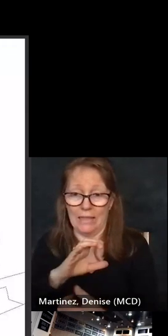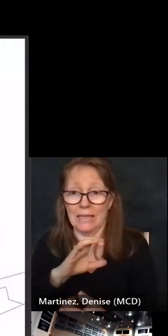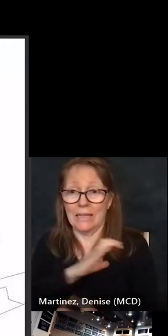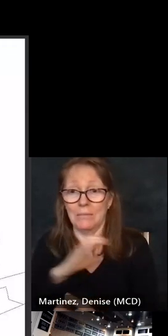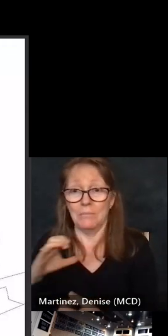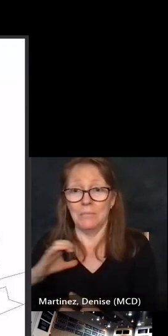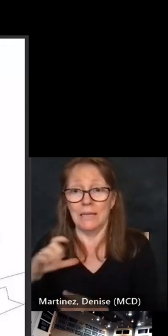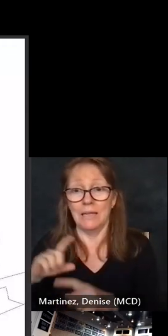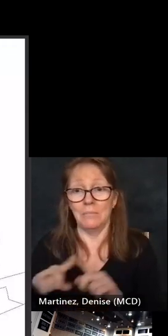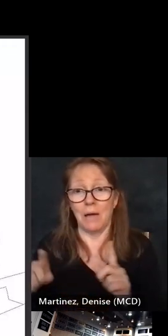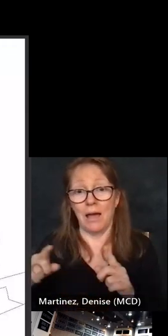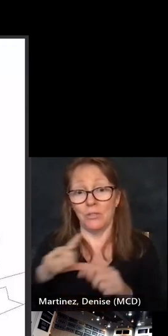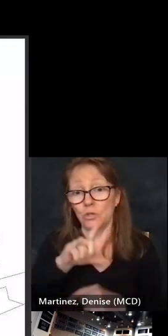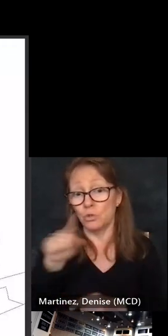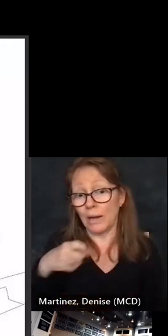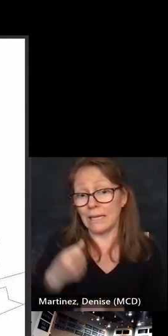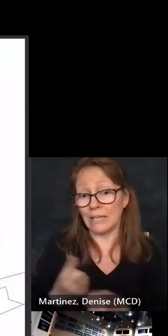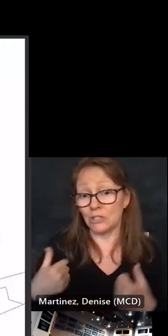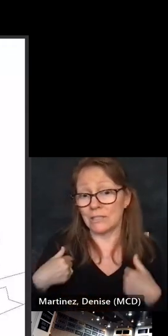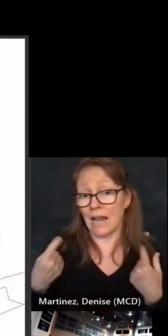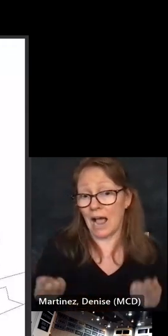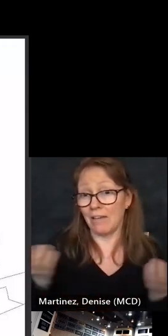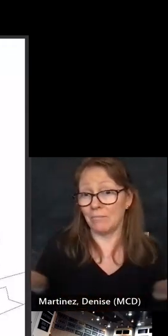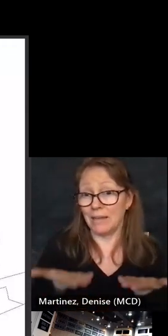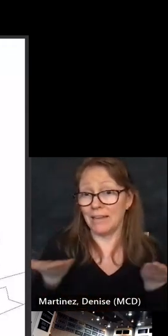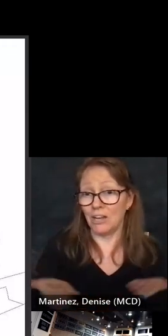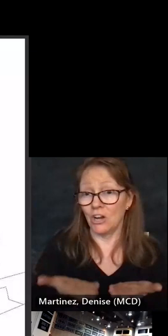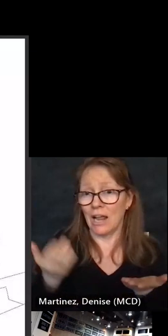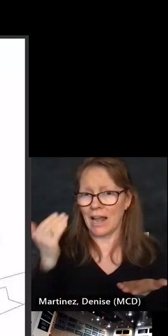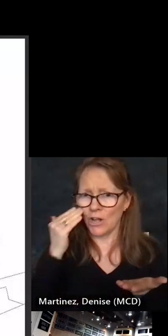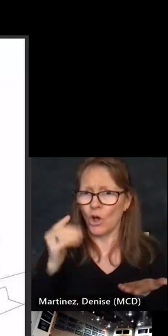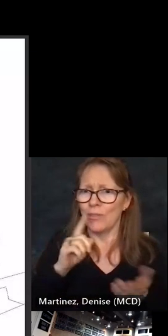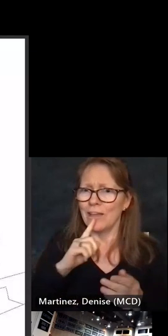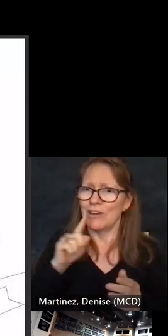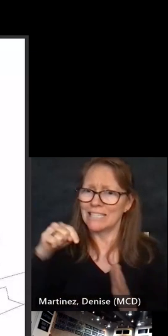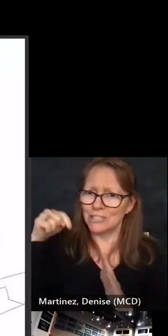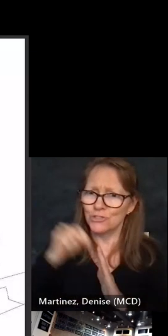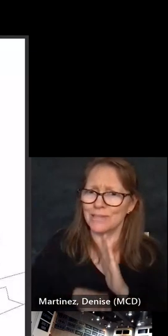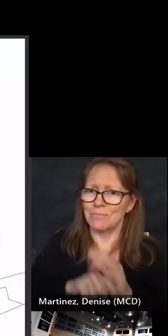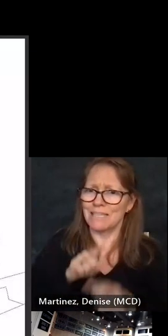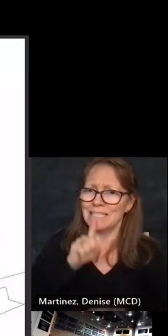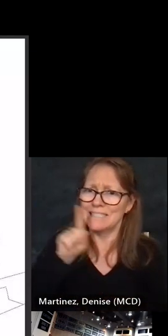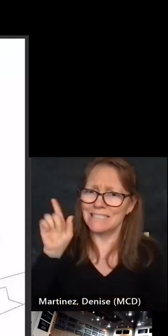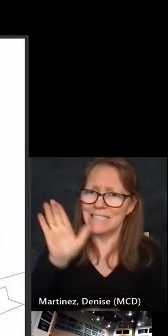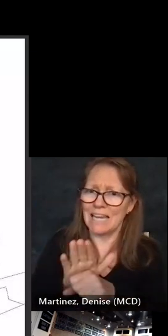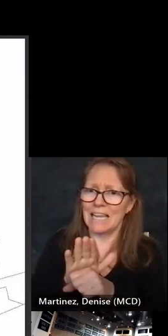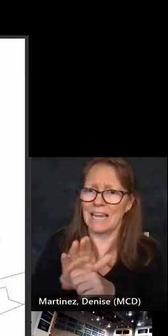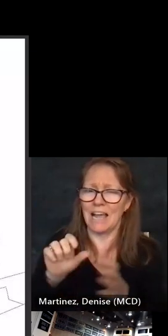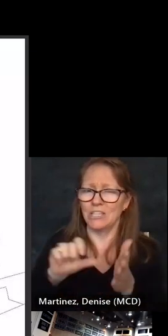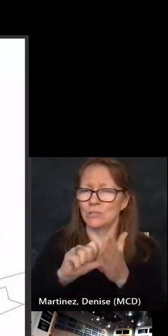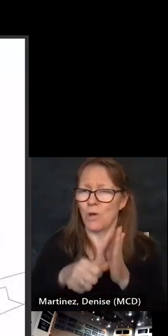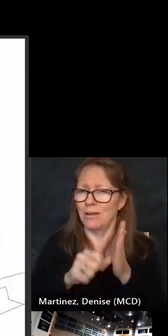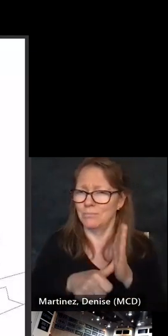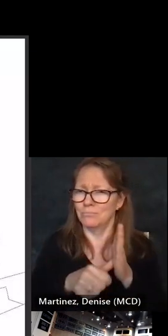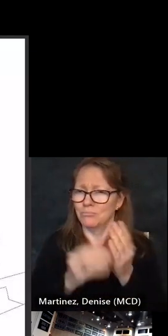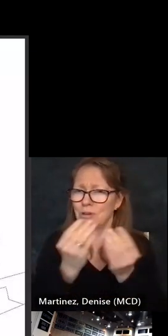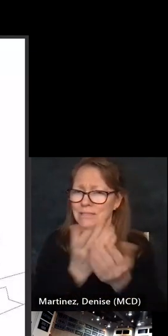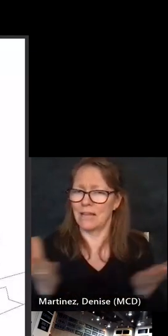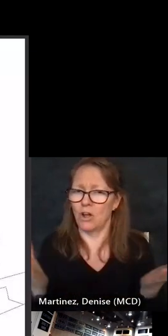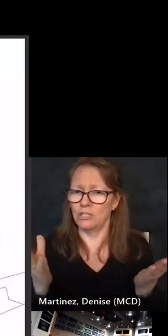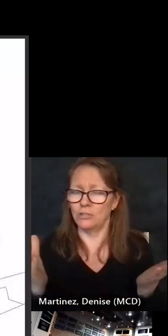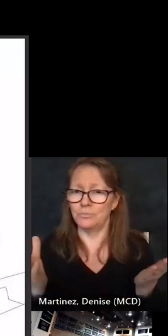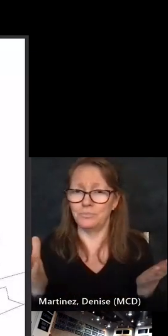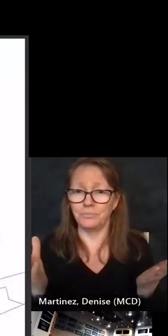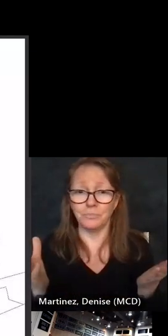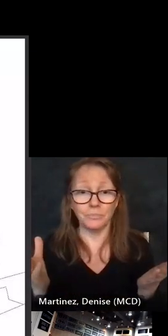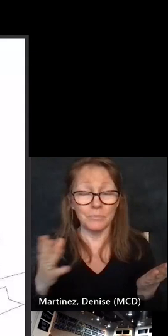20 years that I've lived here. And I know they're extremely dedicated, and I just want to impress that upon you. And I think it's just,